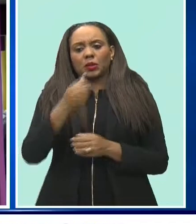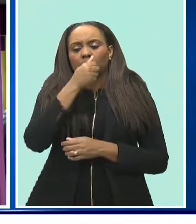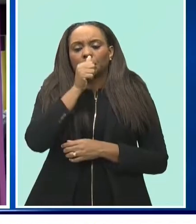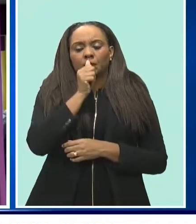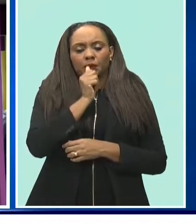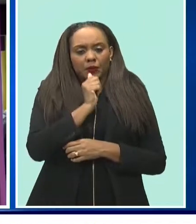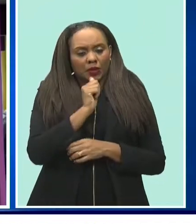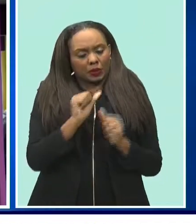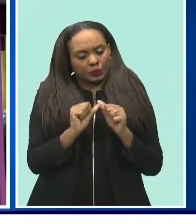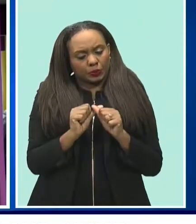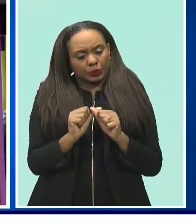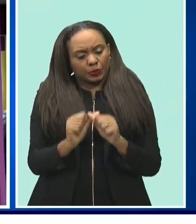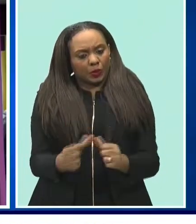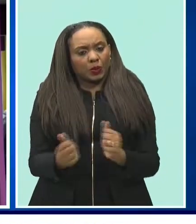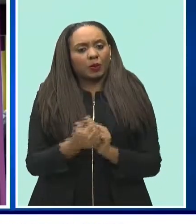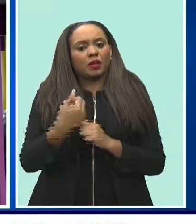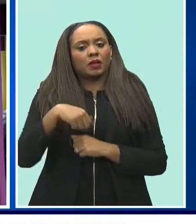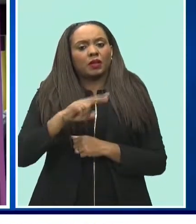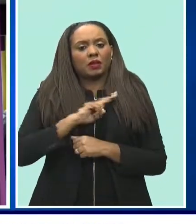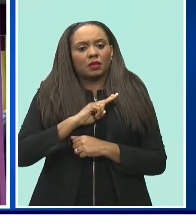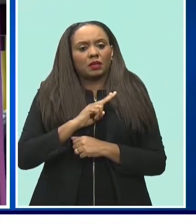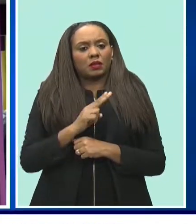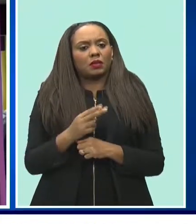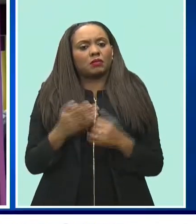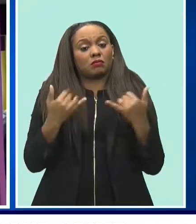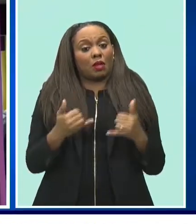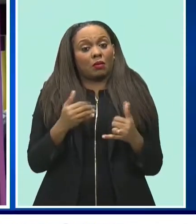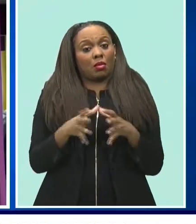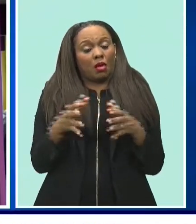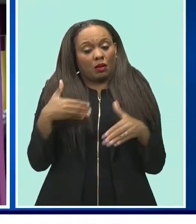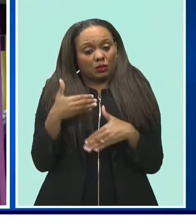despair. We are making significant progress.